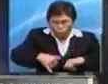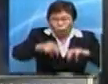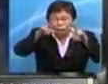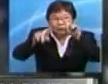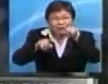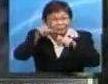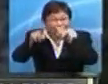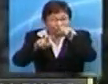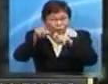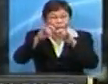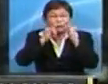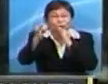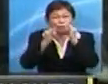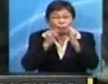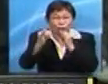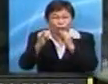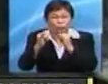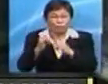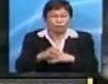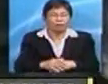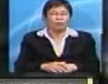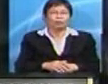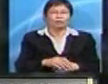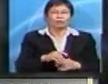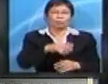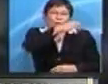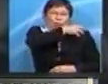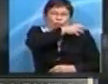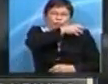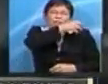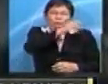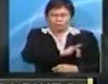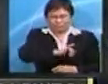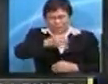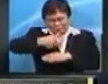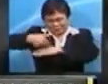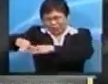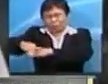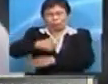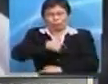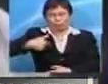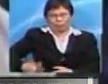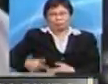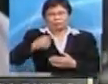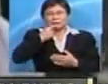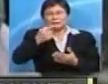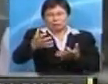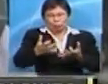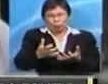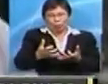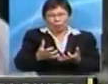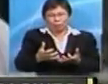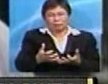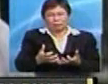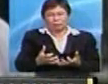Chi Minfan, that you will send her to Beijing, I think, in the later in the week. You said that you want her to be a liaison